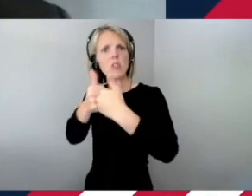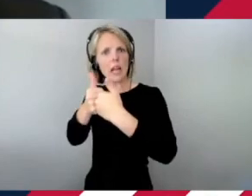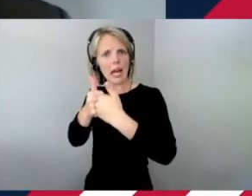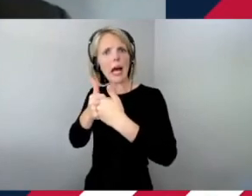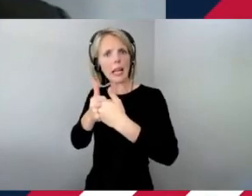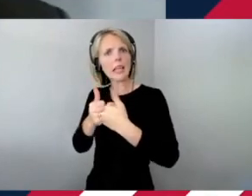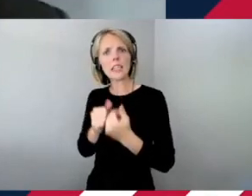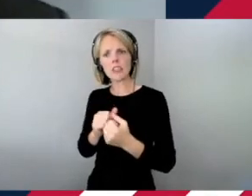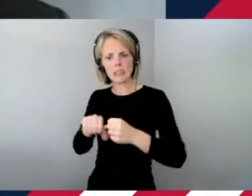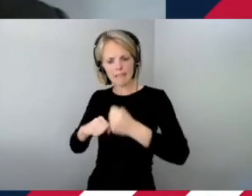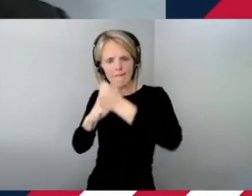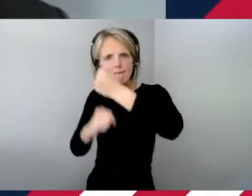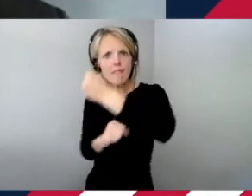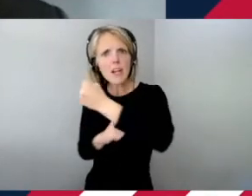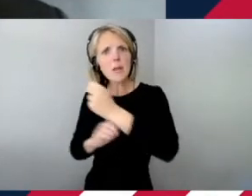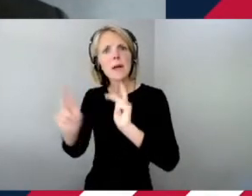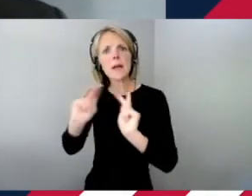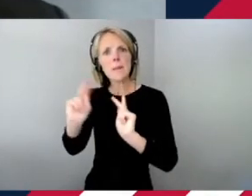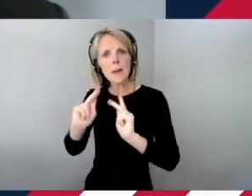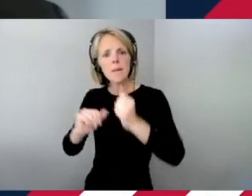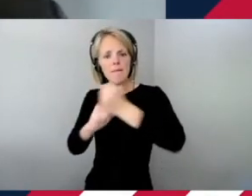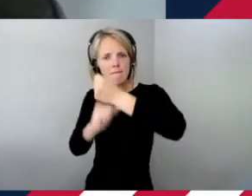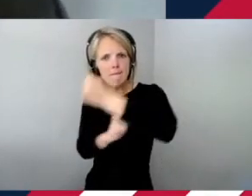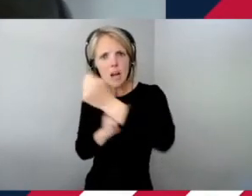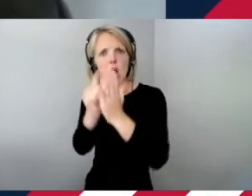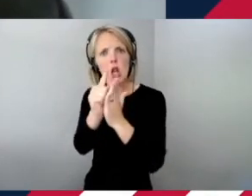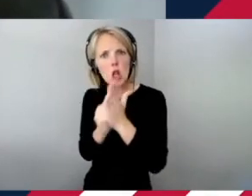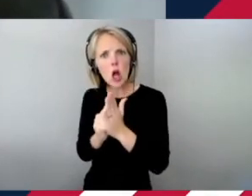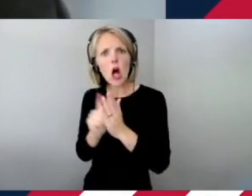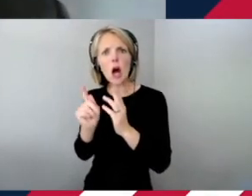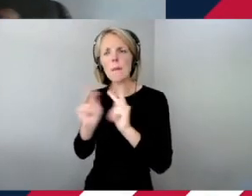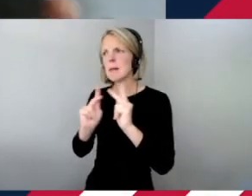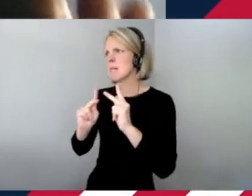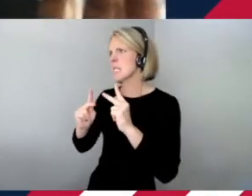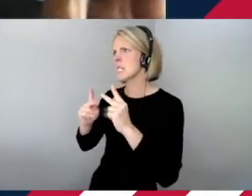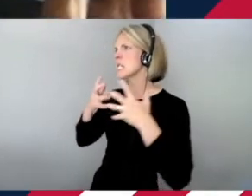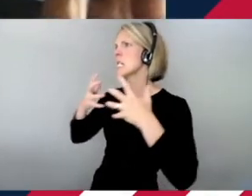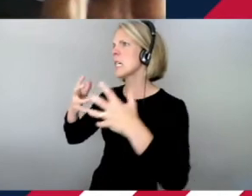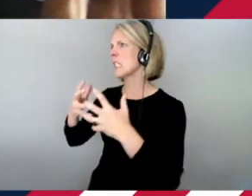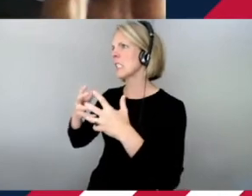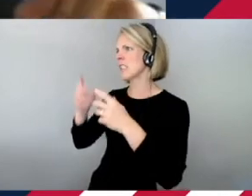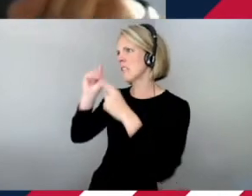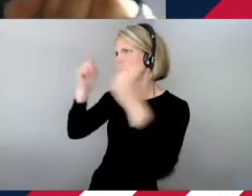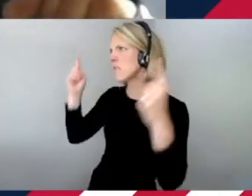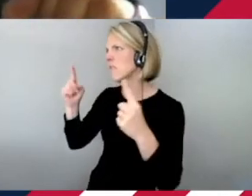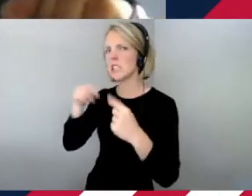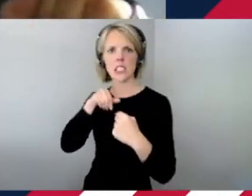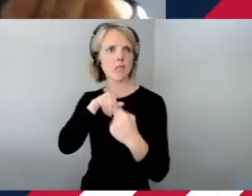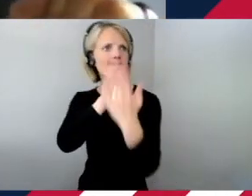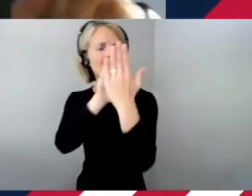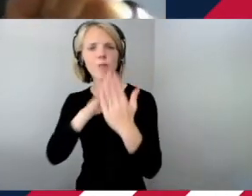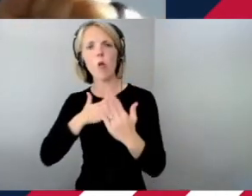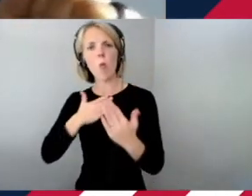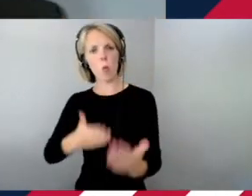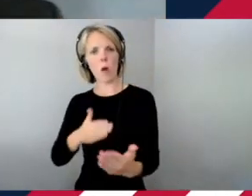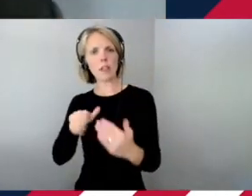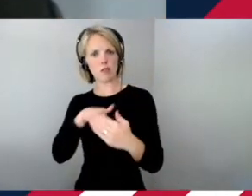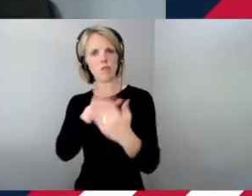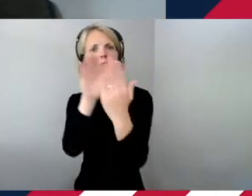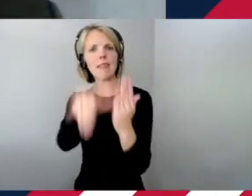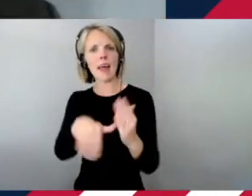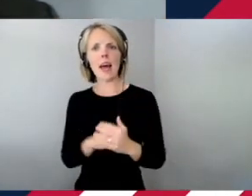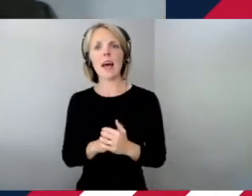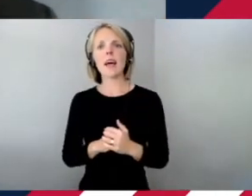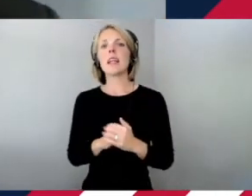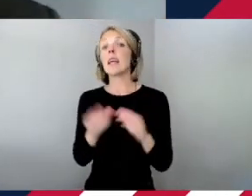fundamentals of people who were so savage in their distaste for those principles. And at the same